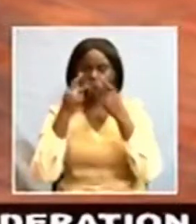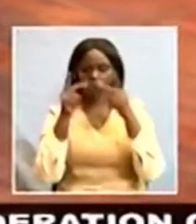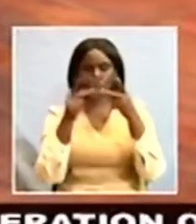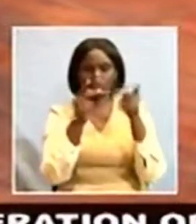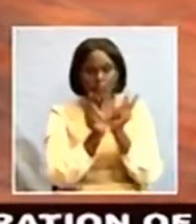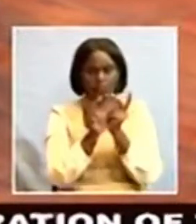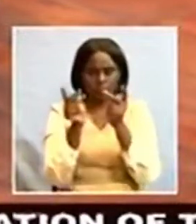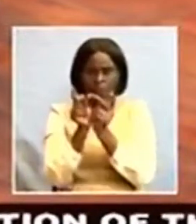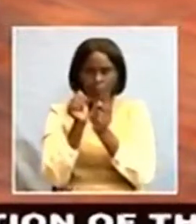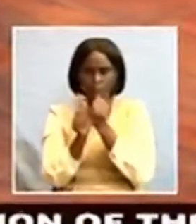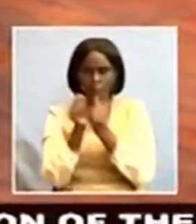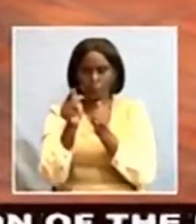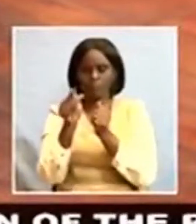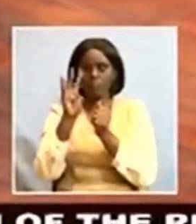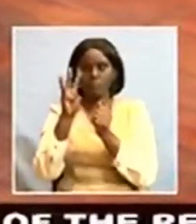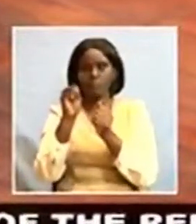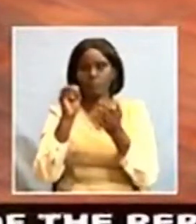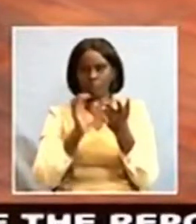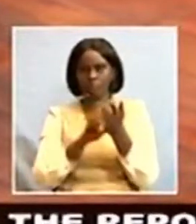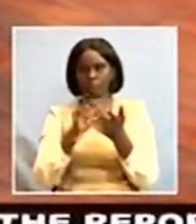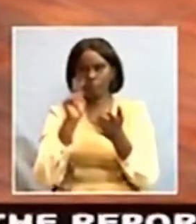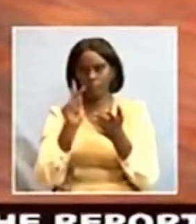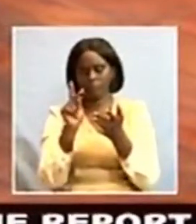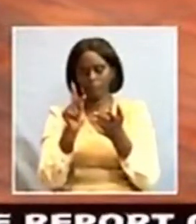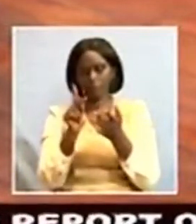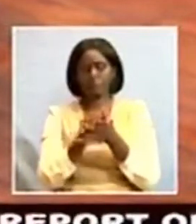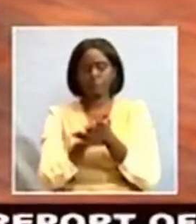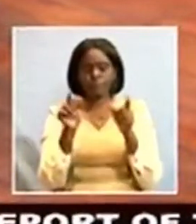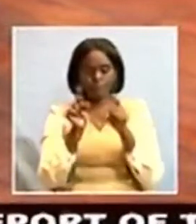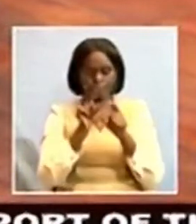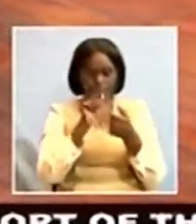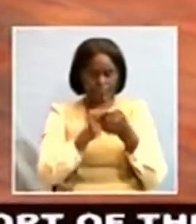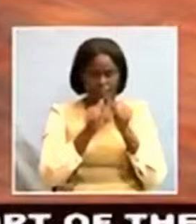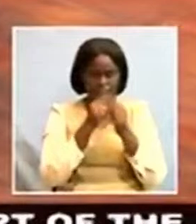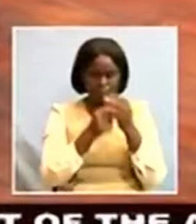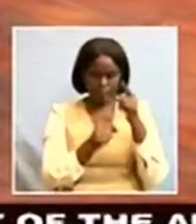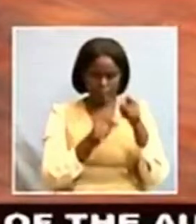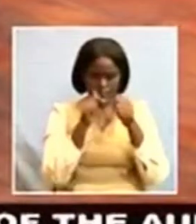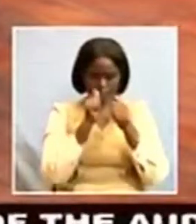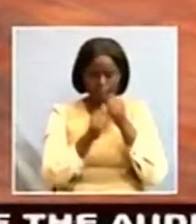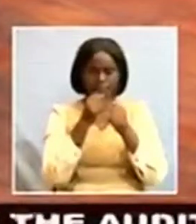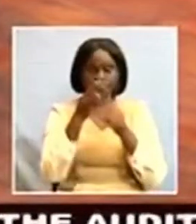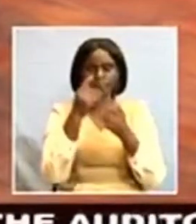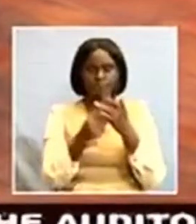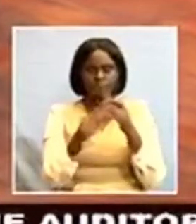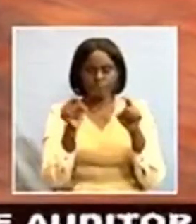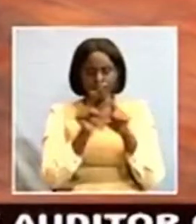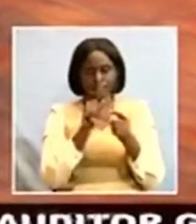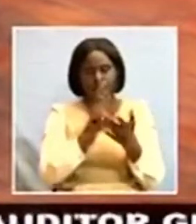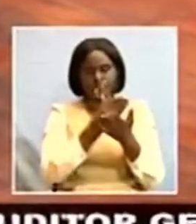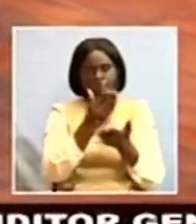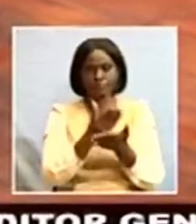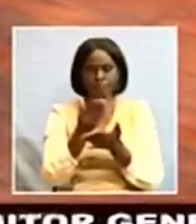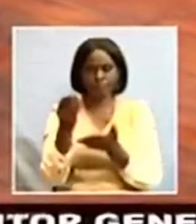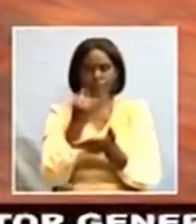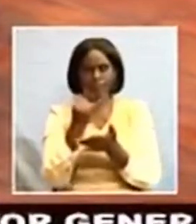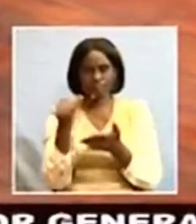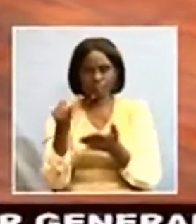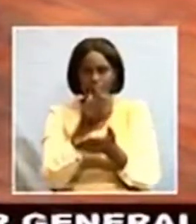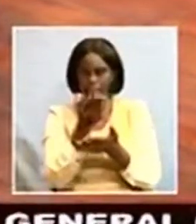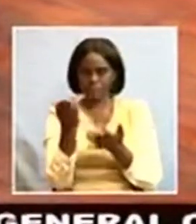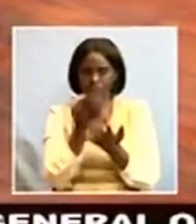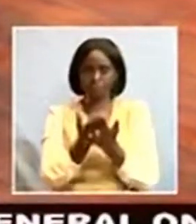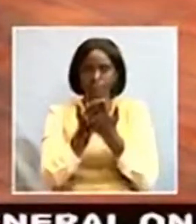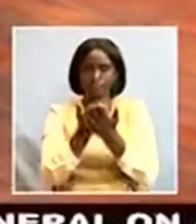at 40,000 kwacha. Cause of query, this was largely due to procurement issues as vendors